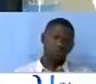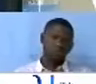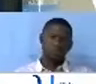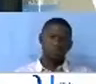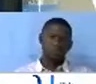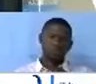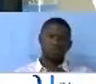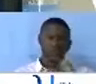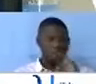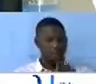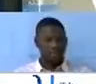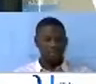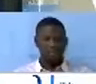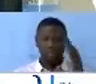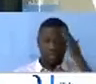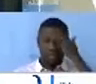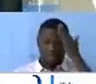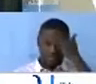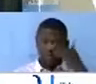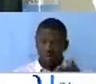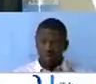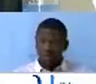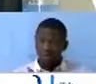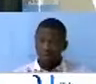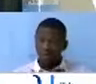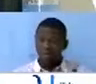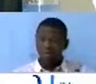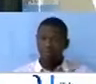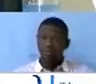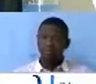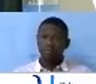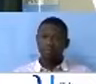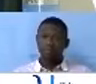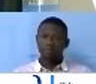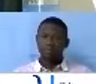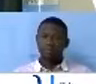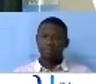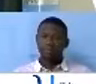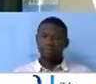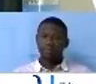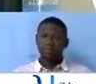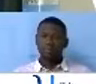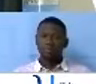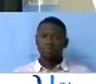criminal? What is that? What is unlawful?